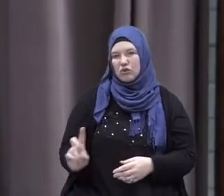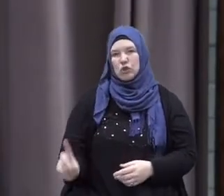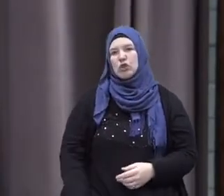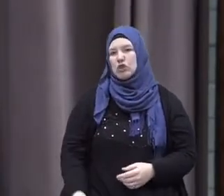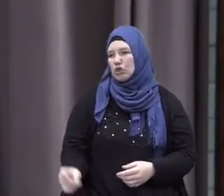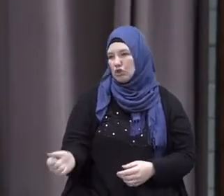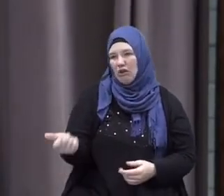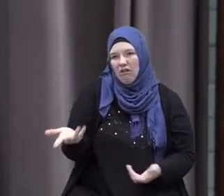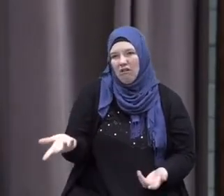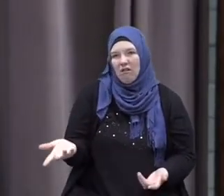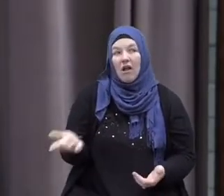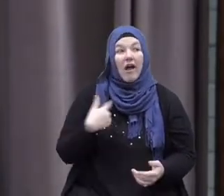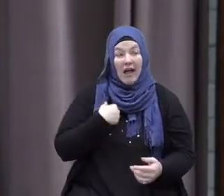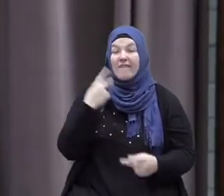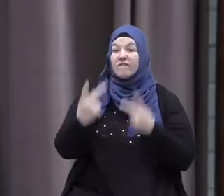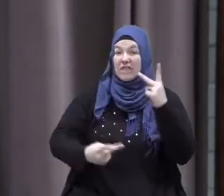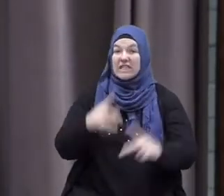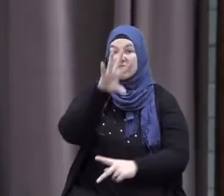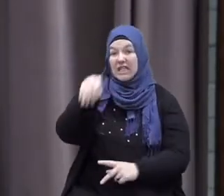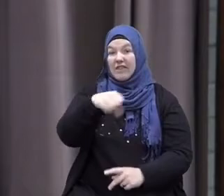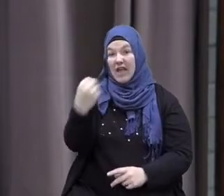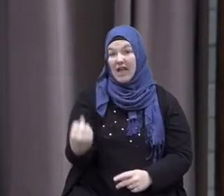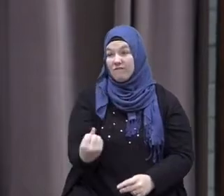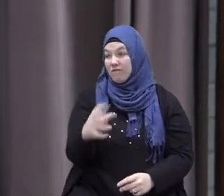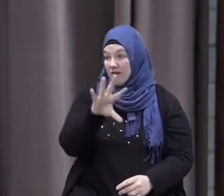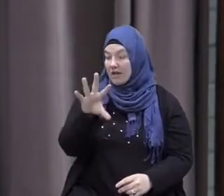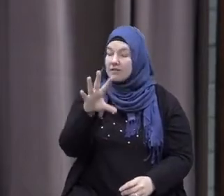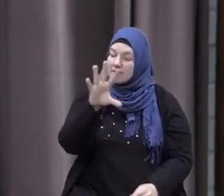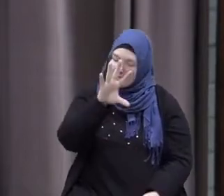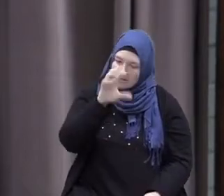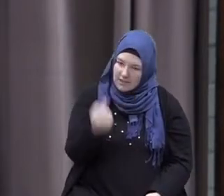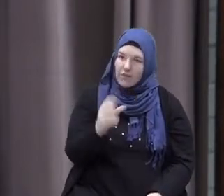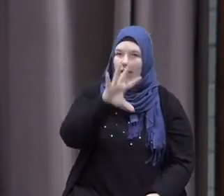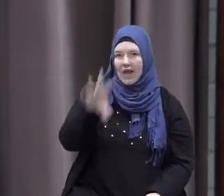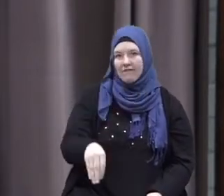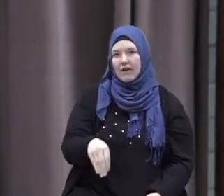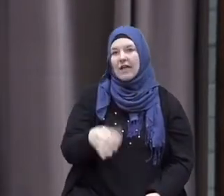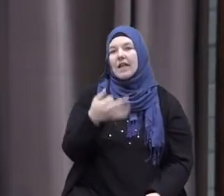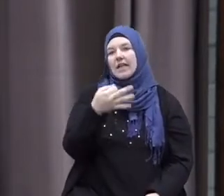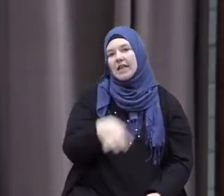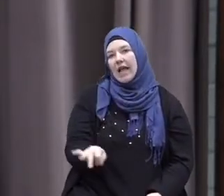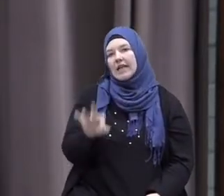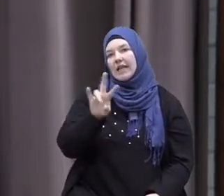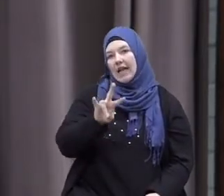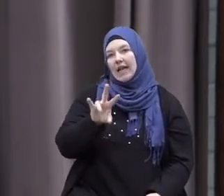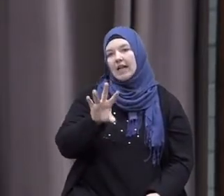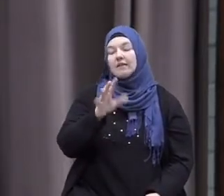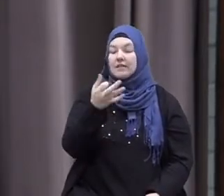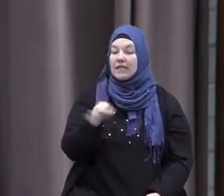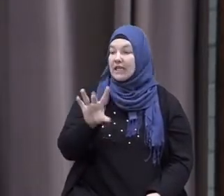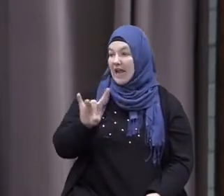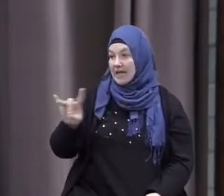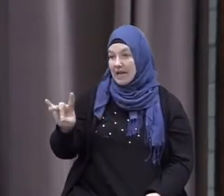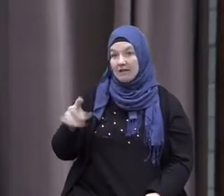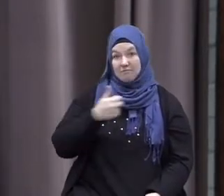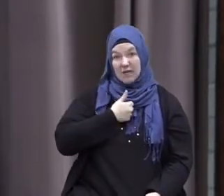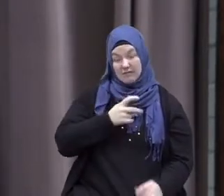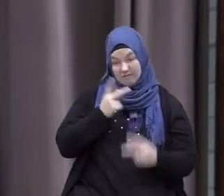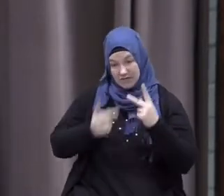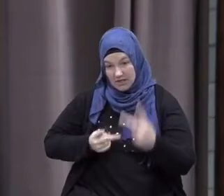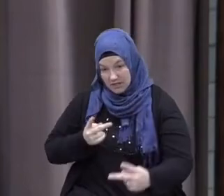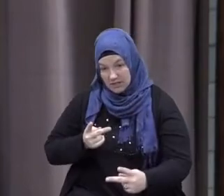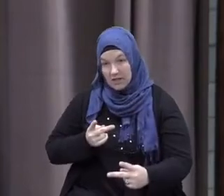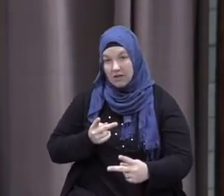I visited South Africa in 1988 under the apartheid. And one of the things that